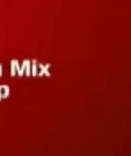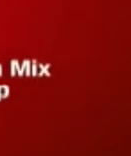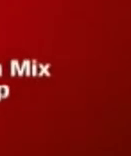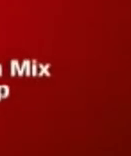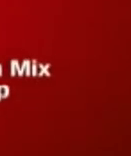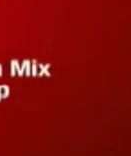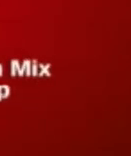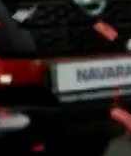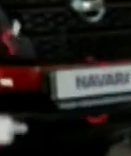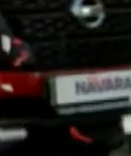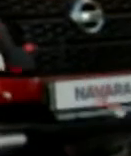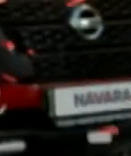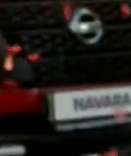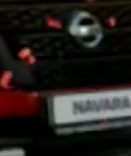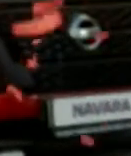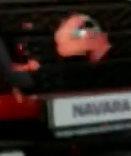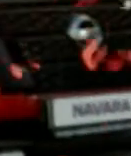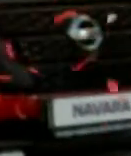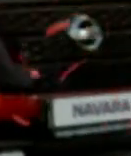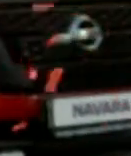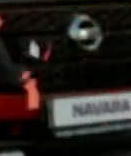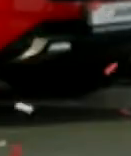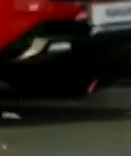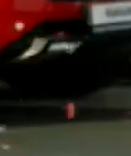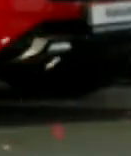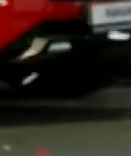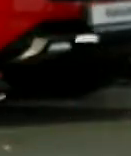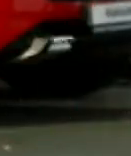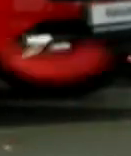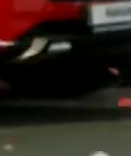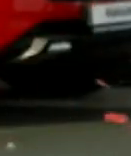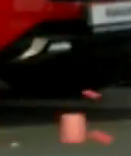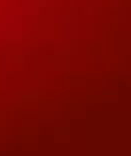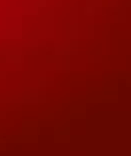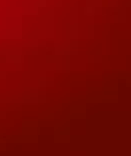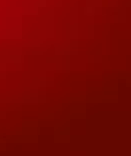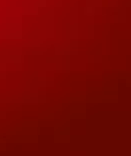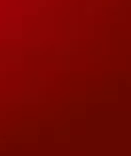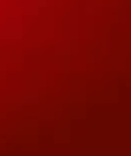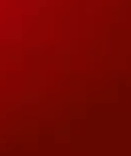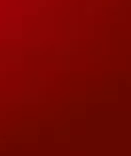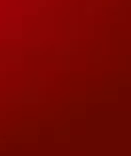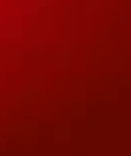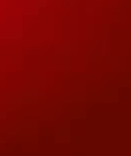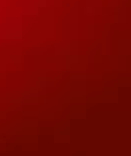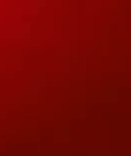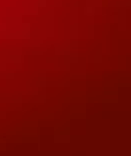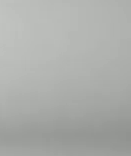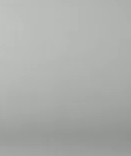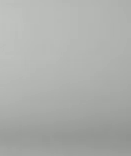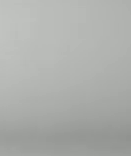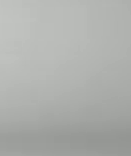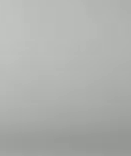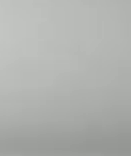low $29.99. Don't miss this Bucky season, only at OK, owners you can count